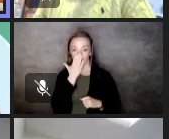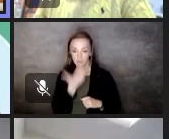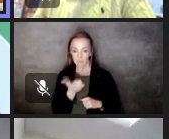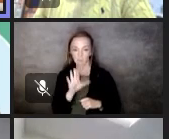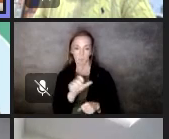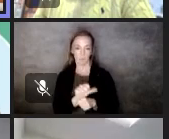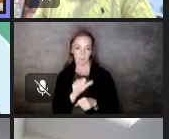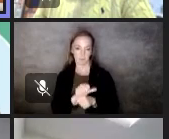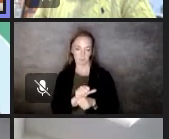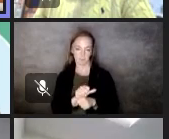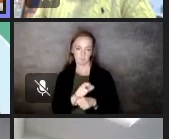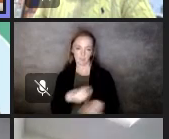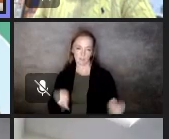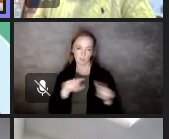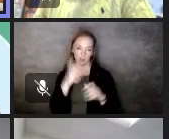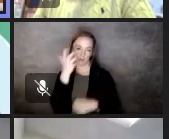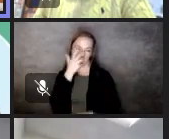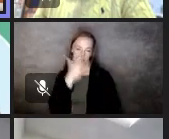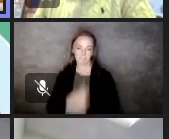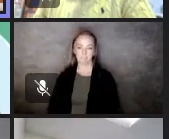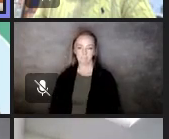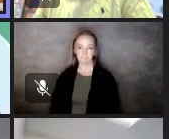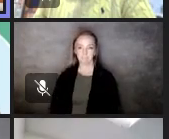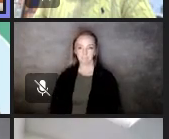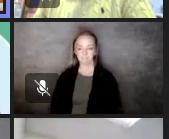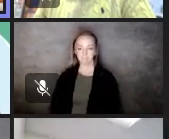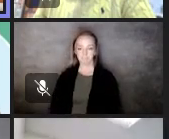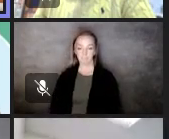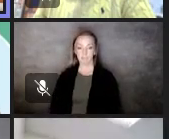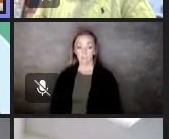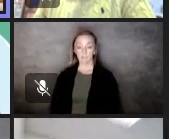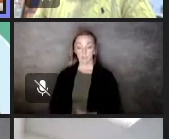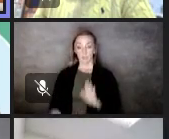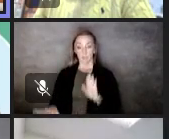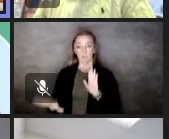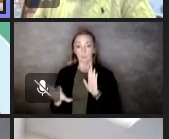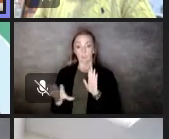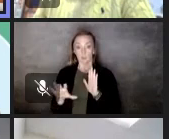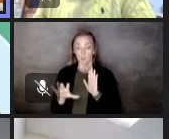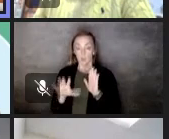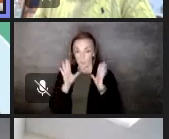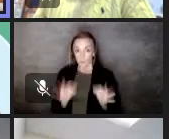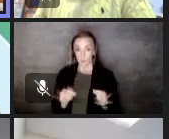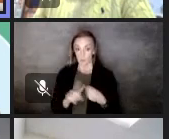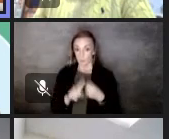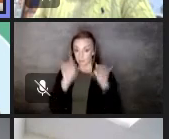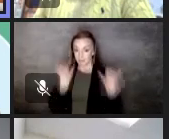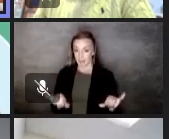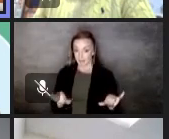You guys are awesome. Choose to stay, please. Thank you.